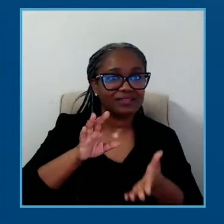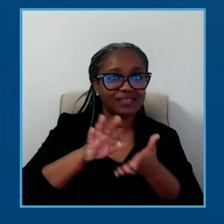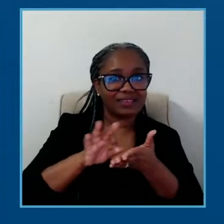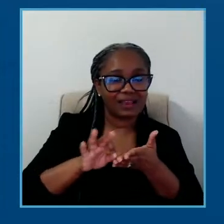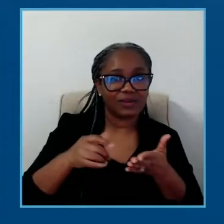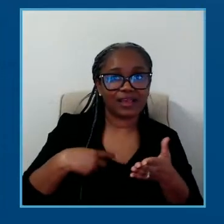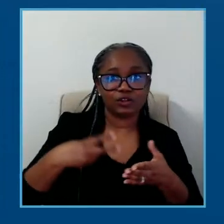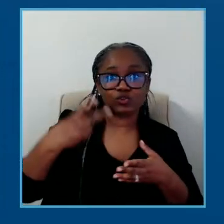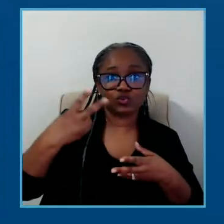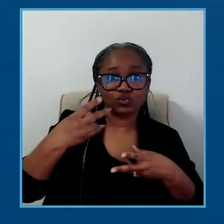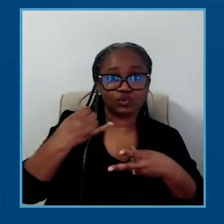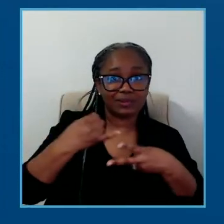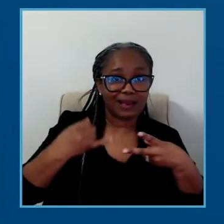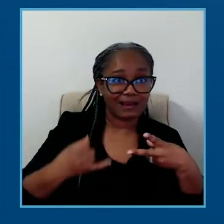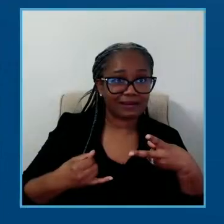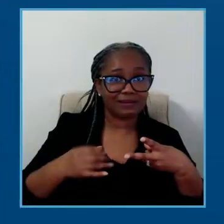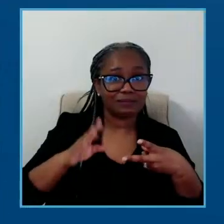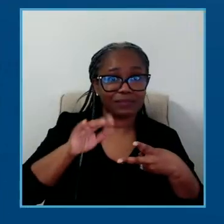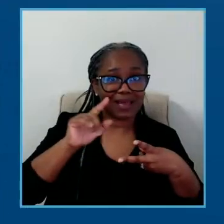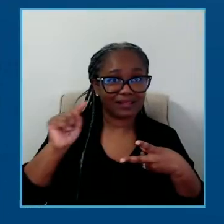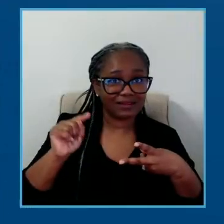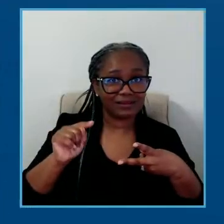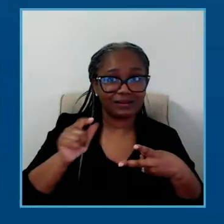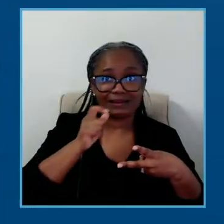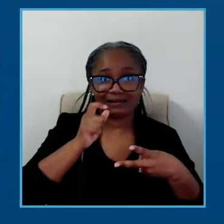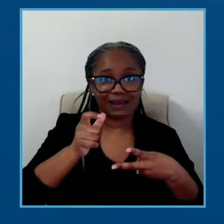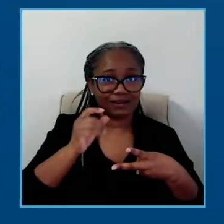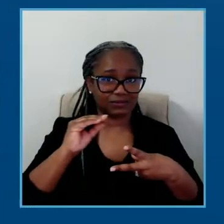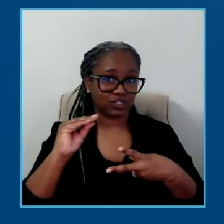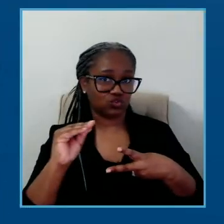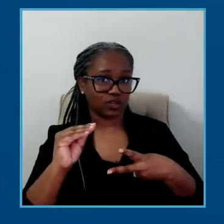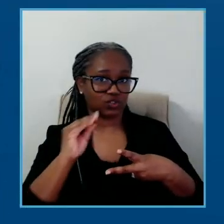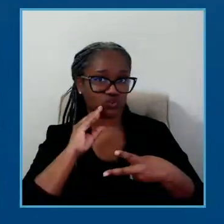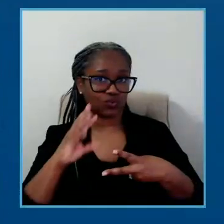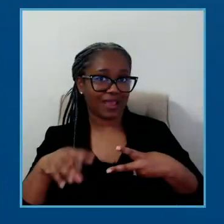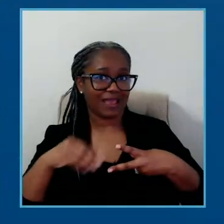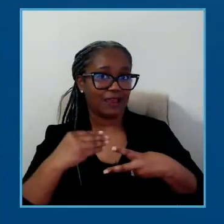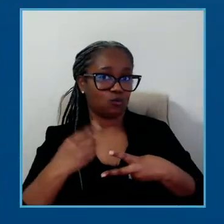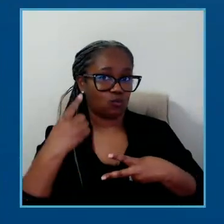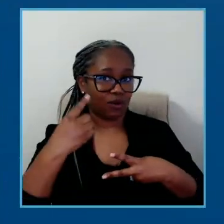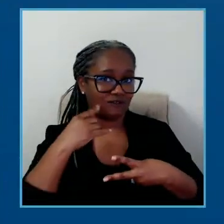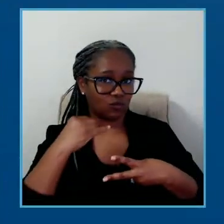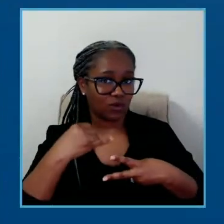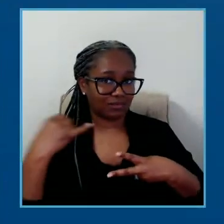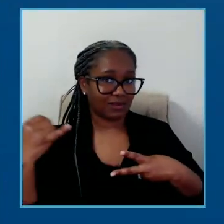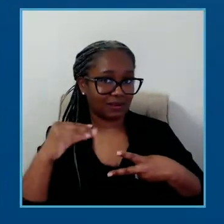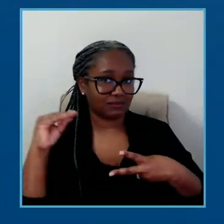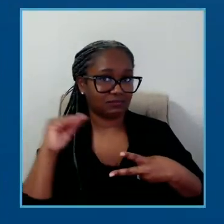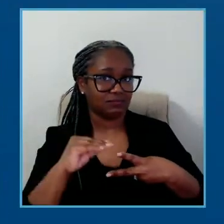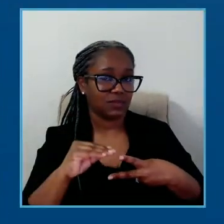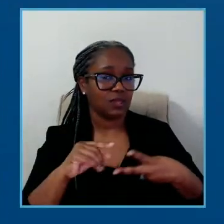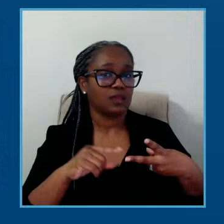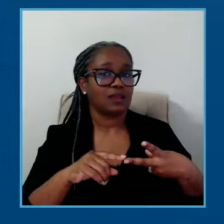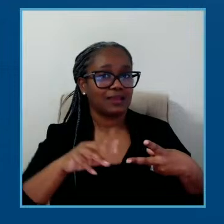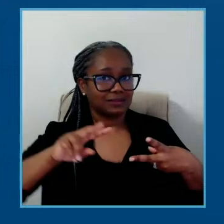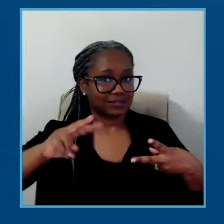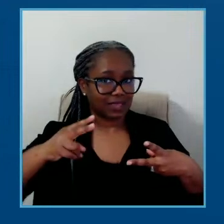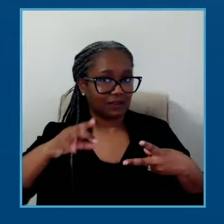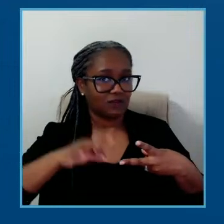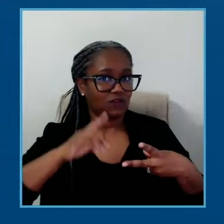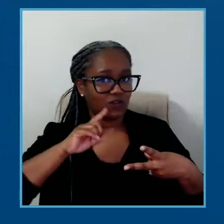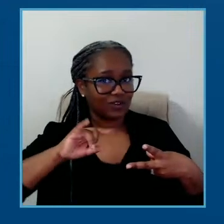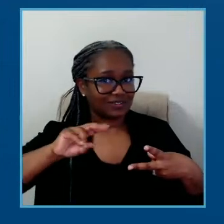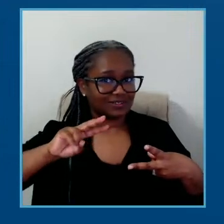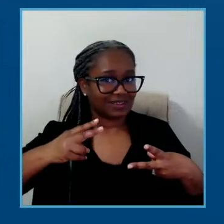put one on one line, one on the other. And so we had 2 questions, but a single count. And yet we had this